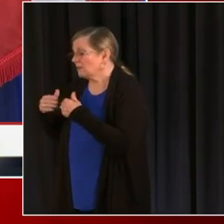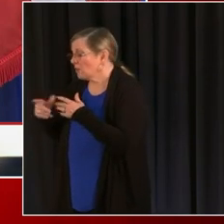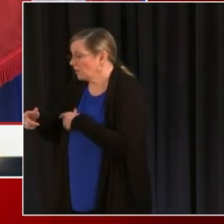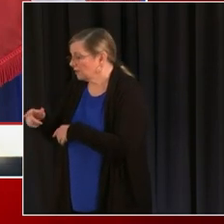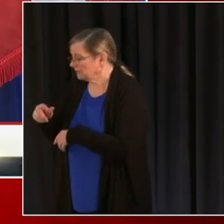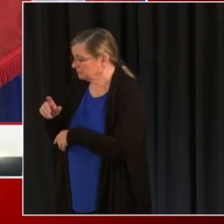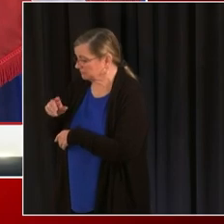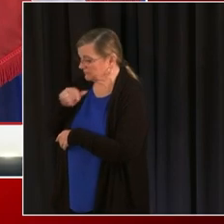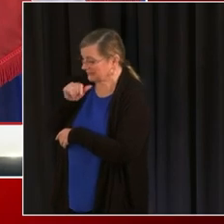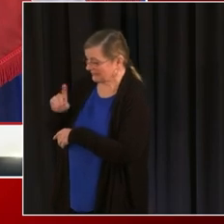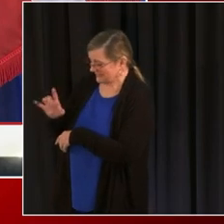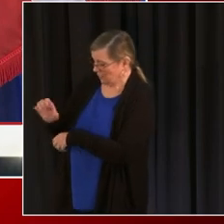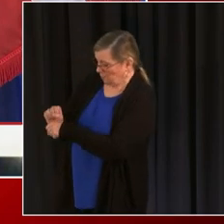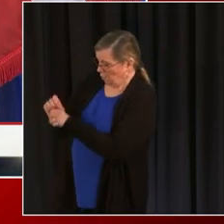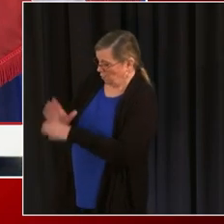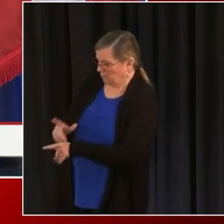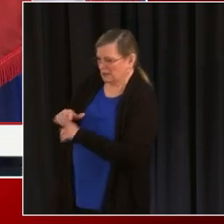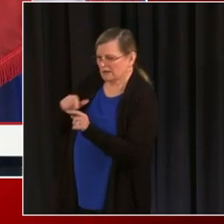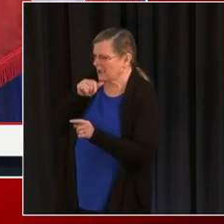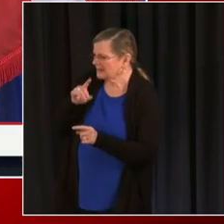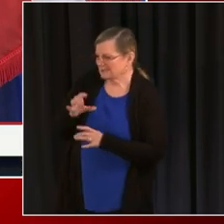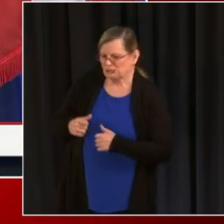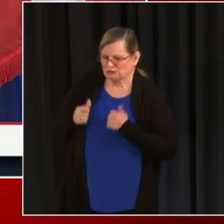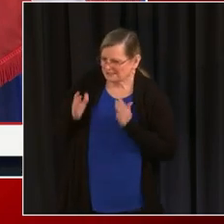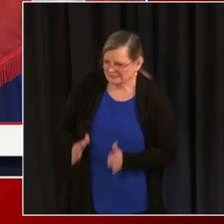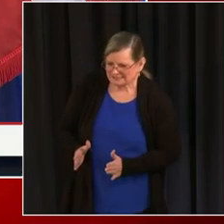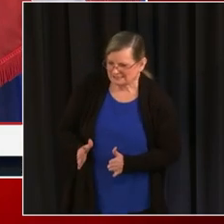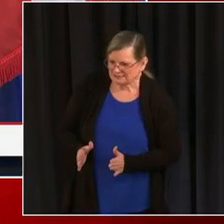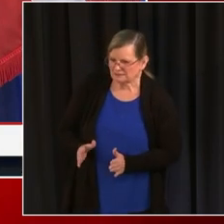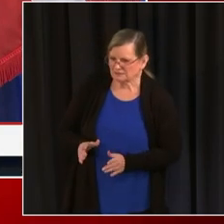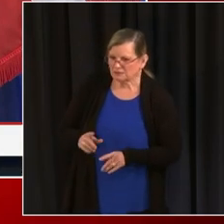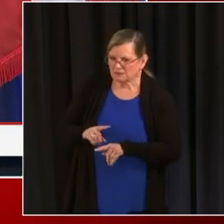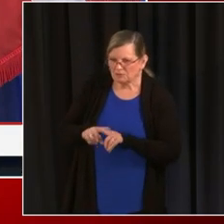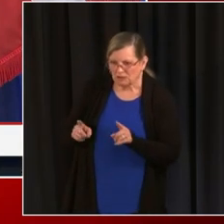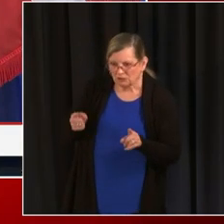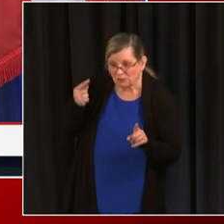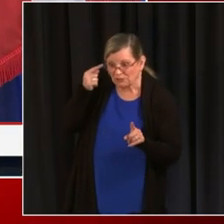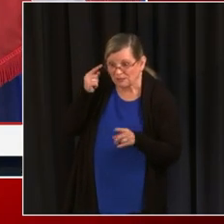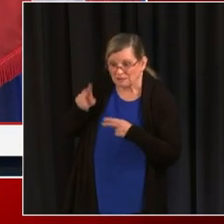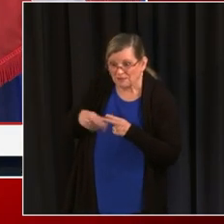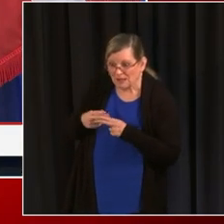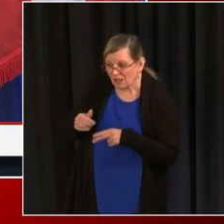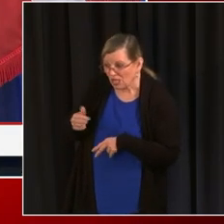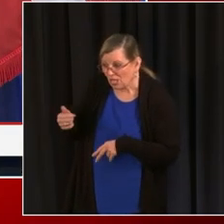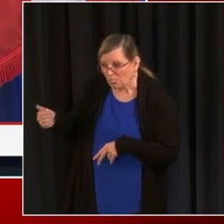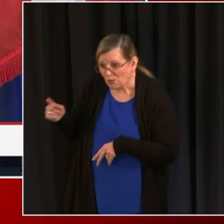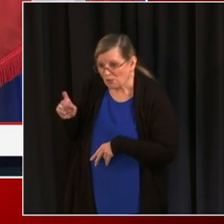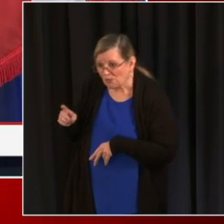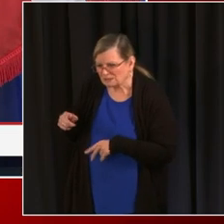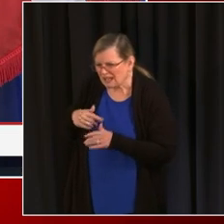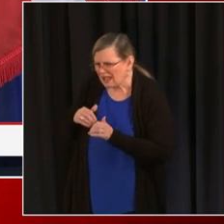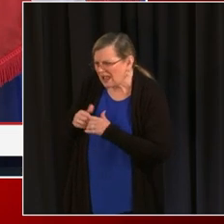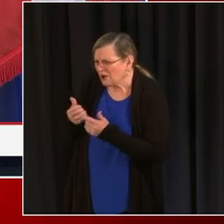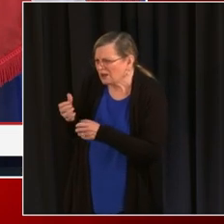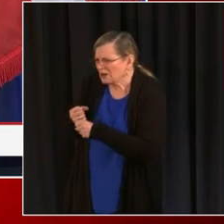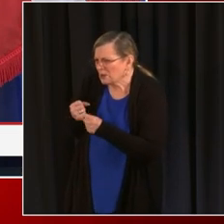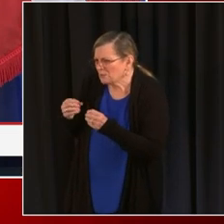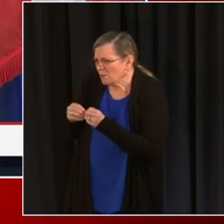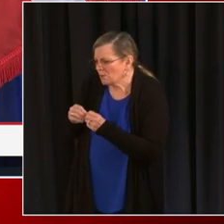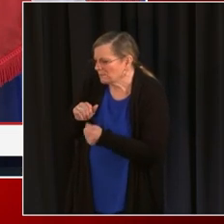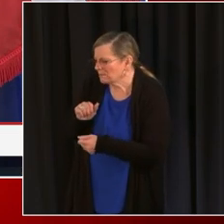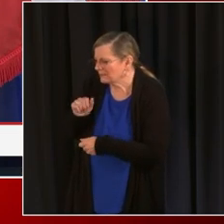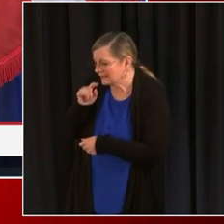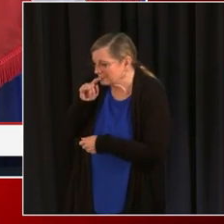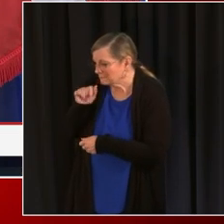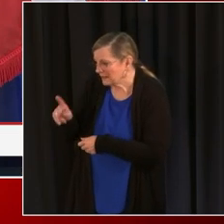non-residents getting DC vaccine, it contributes to another question that I get, is how do we get more kids